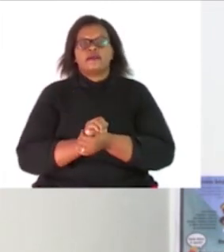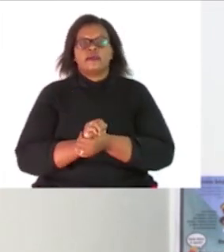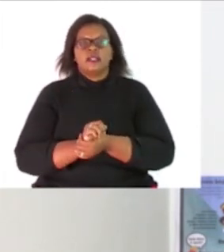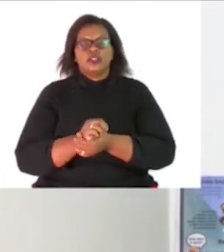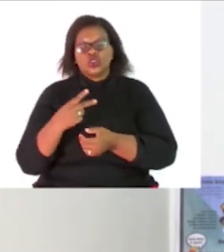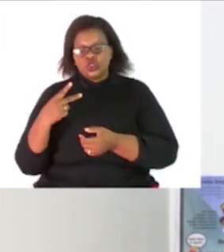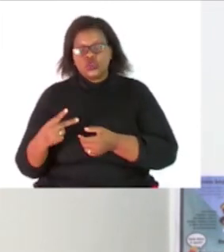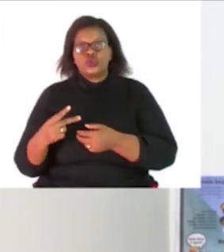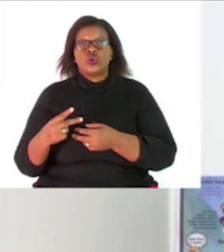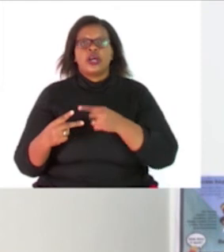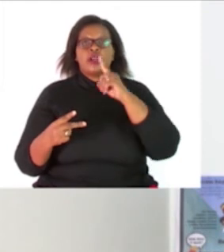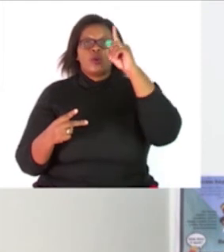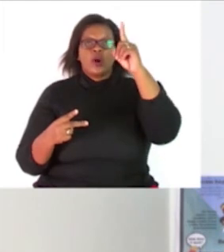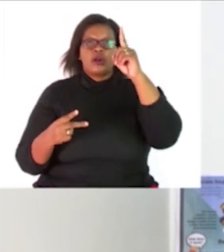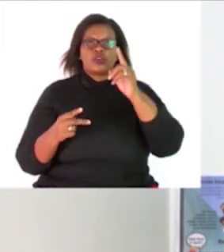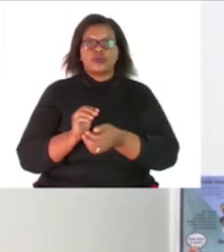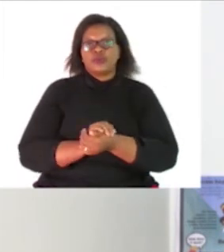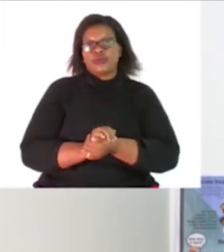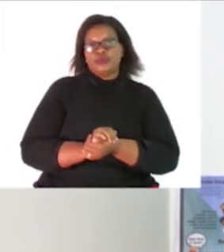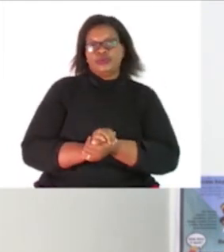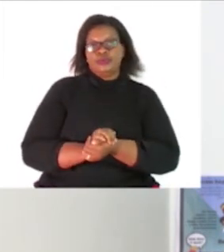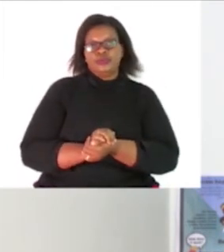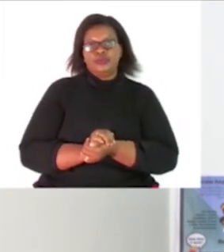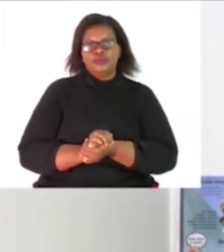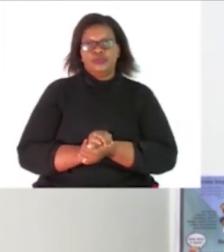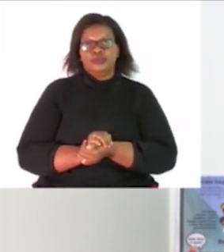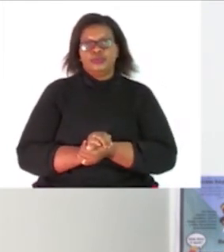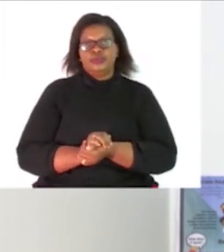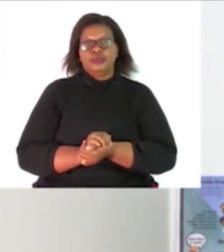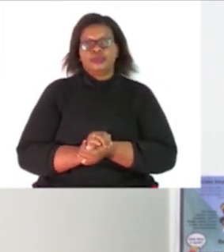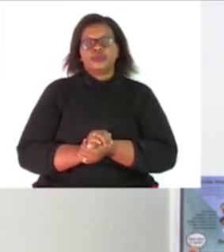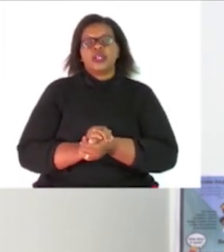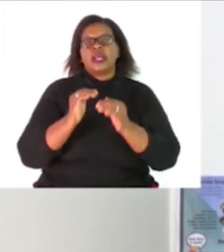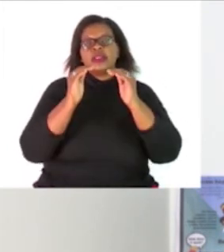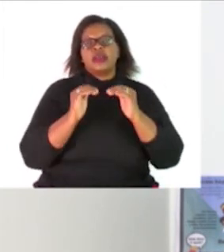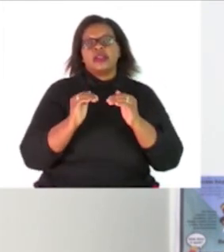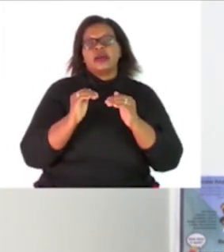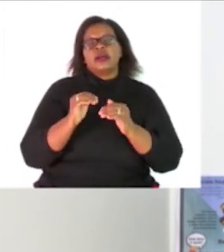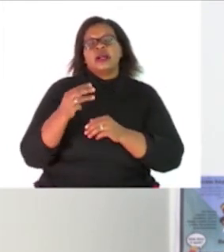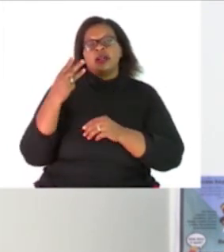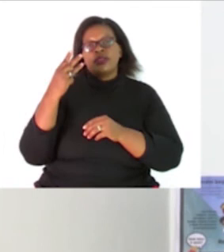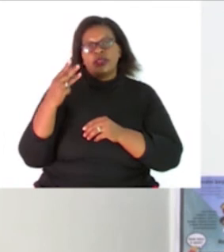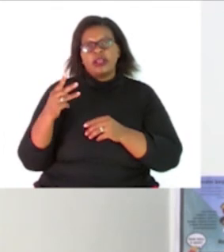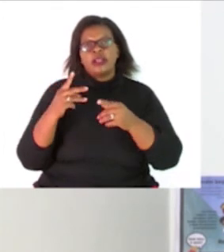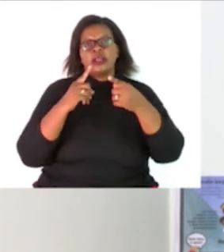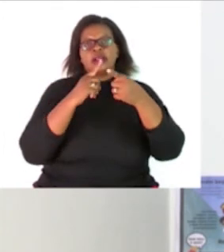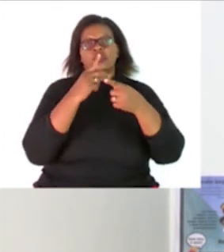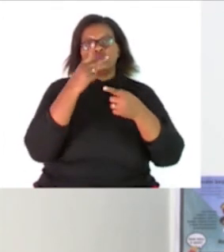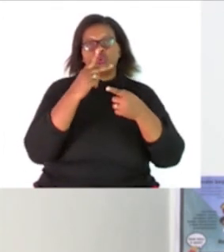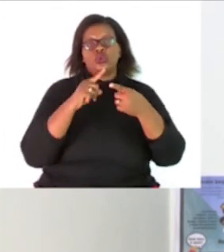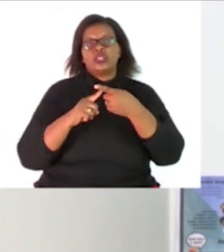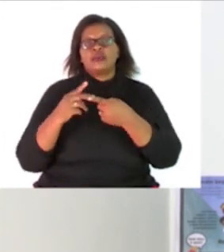write the 2 here, and then we carry over a 1. Good. Next step,